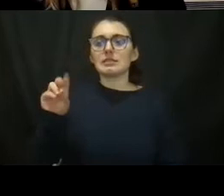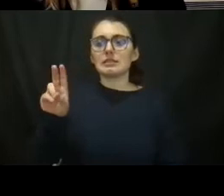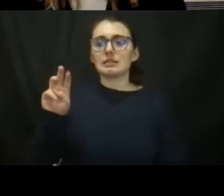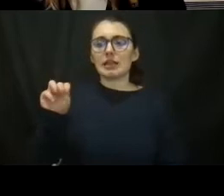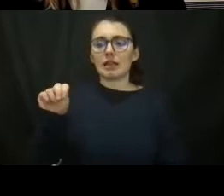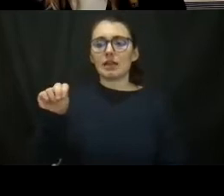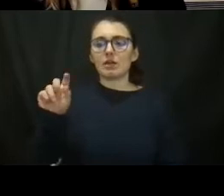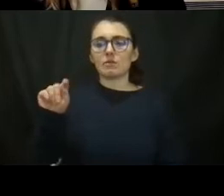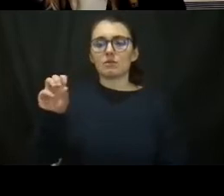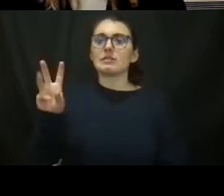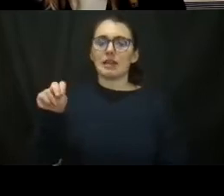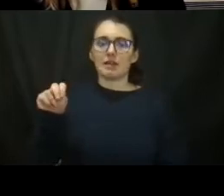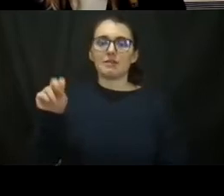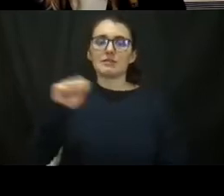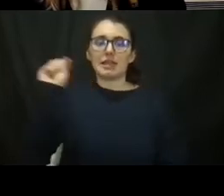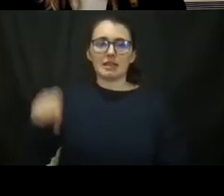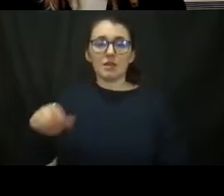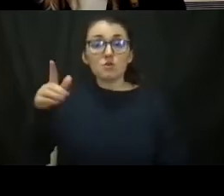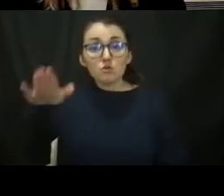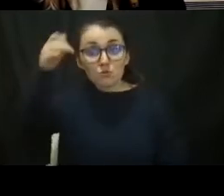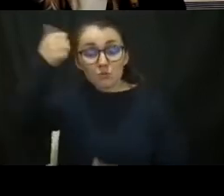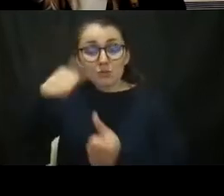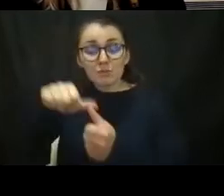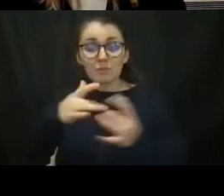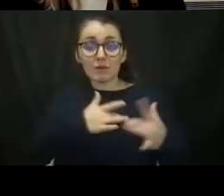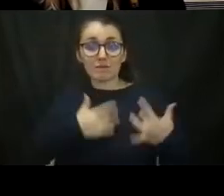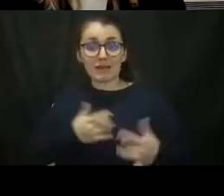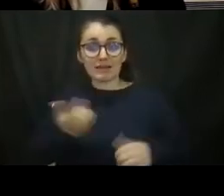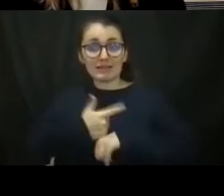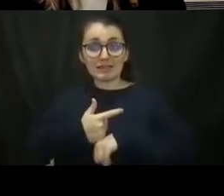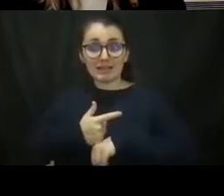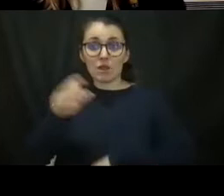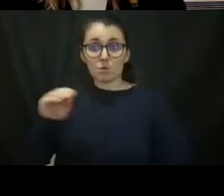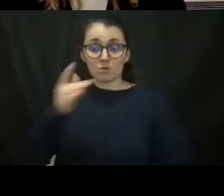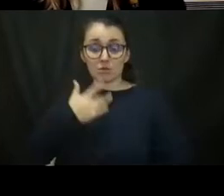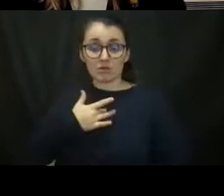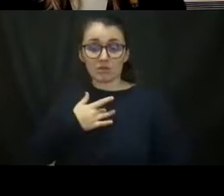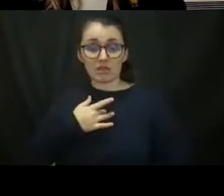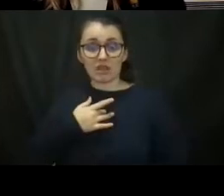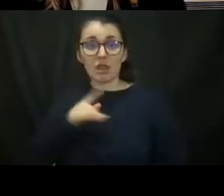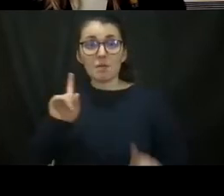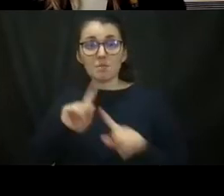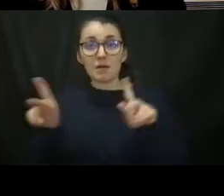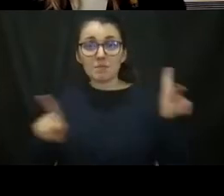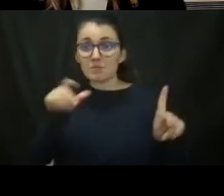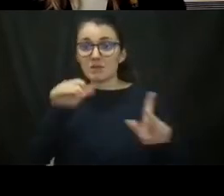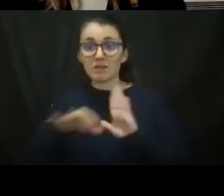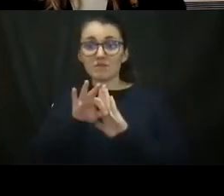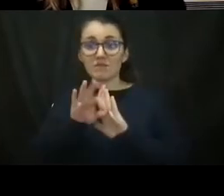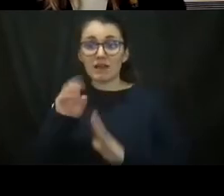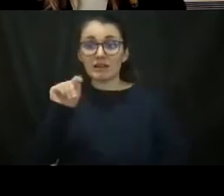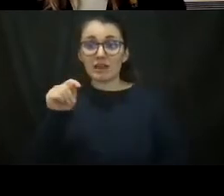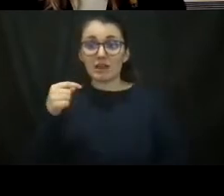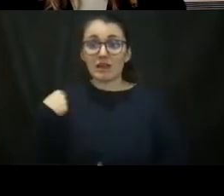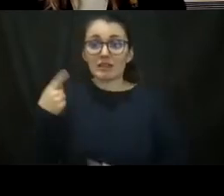is February 14th, right? Valentine's Day. But would you believe that the people of Salem didn't find out until March 17th,